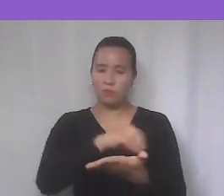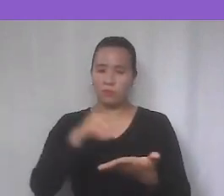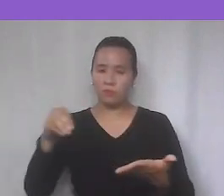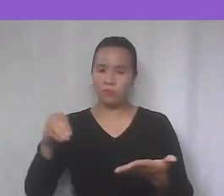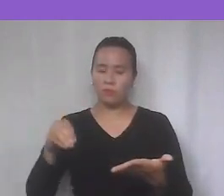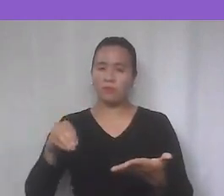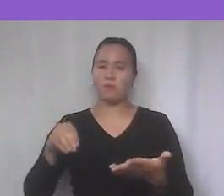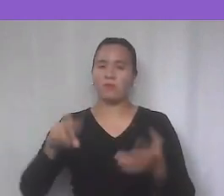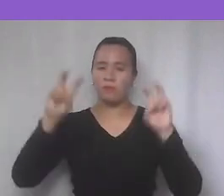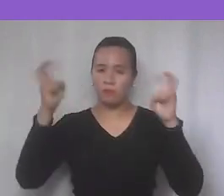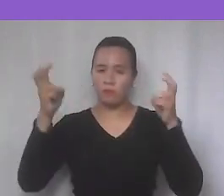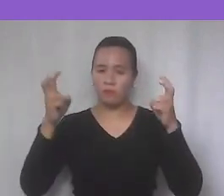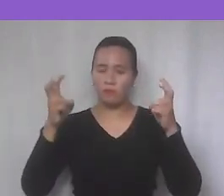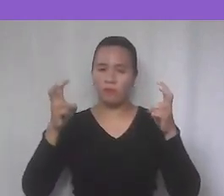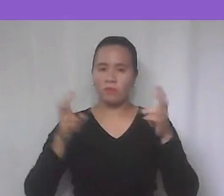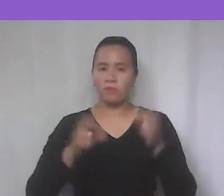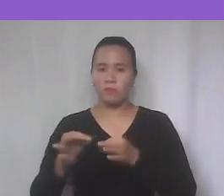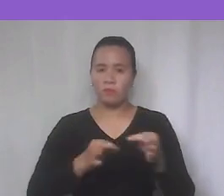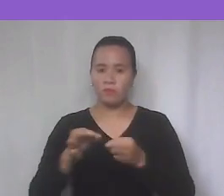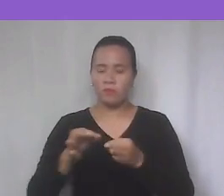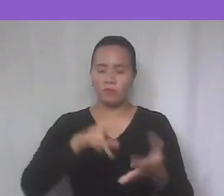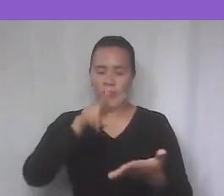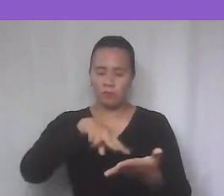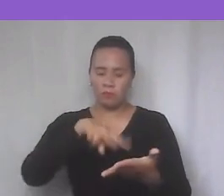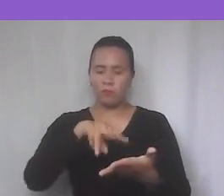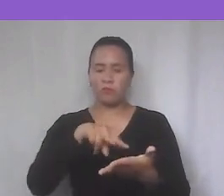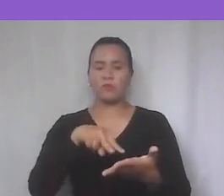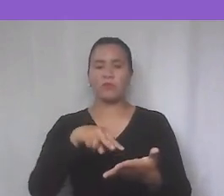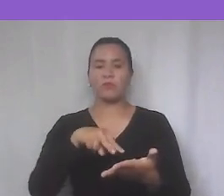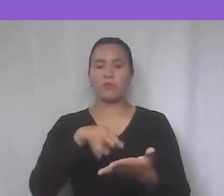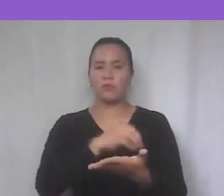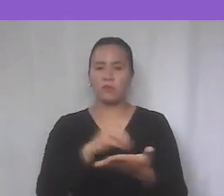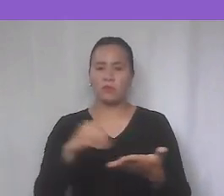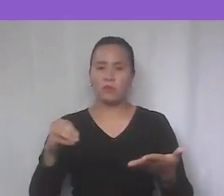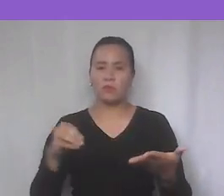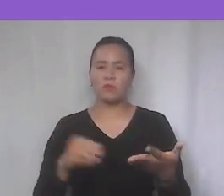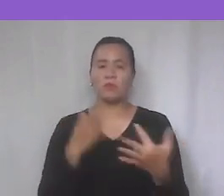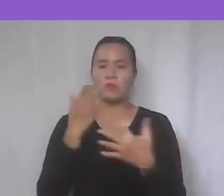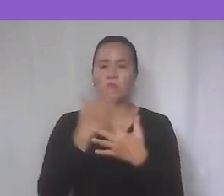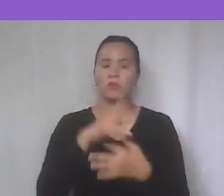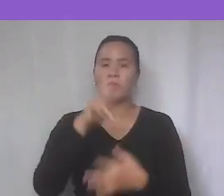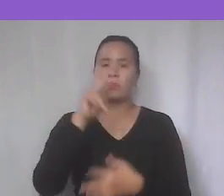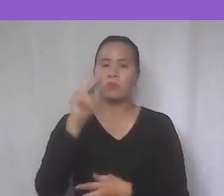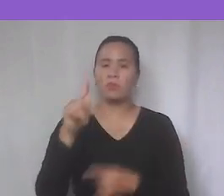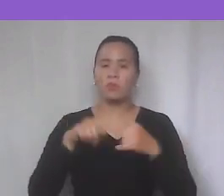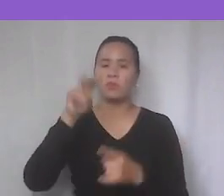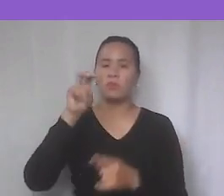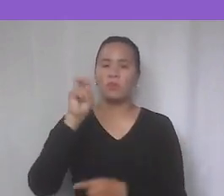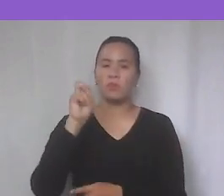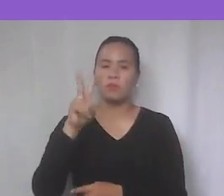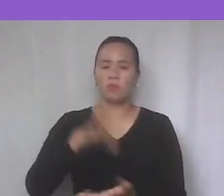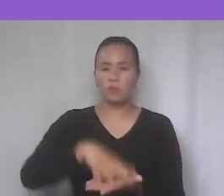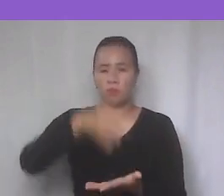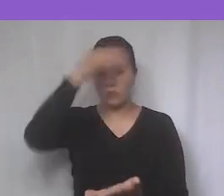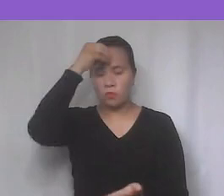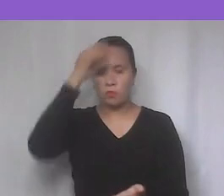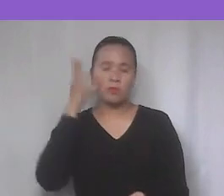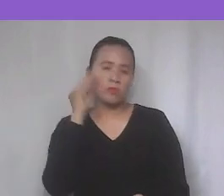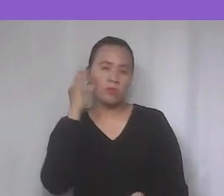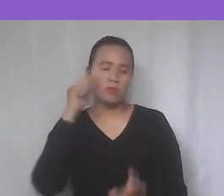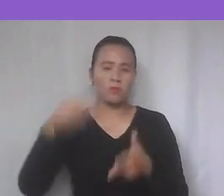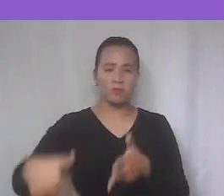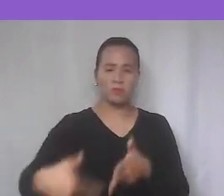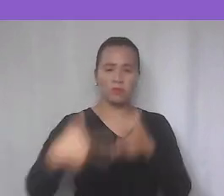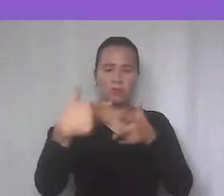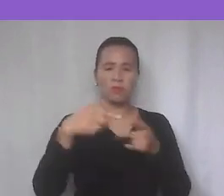the common challenges in reading and writing that learners across K-12 levels experience in the virtual or actual